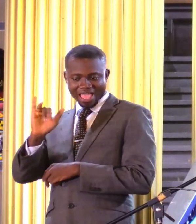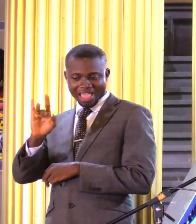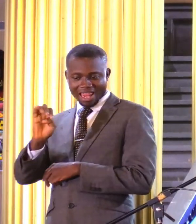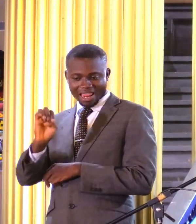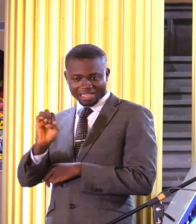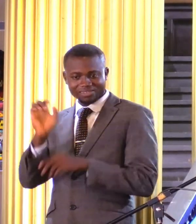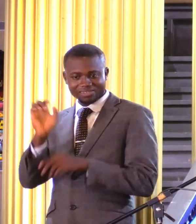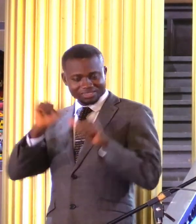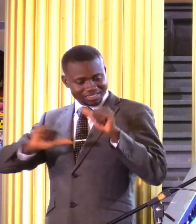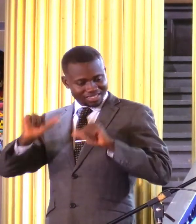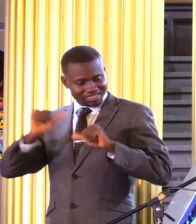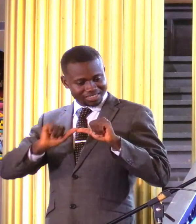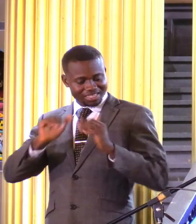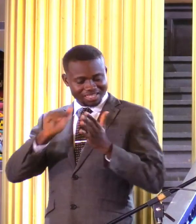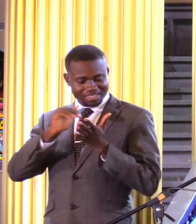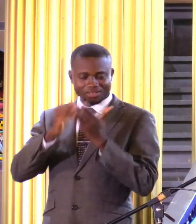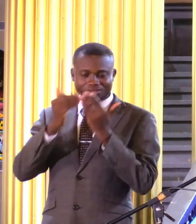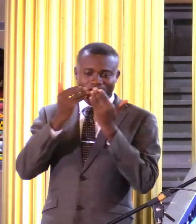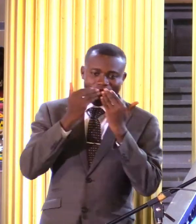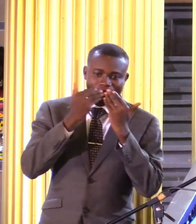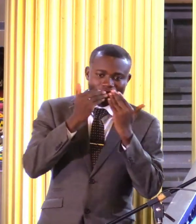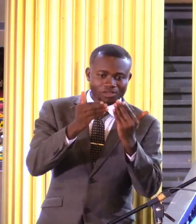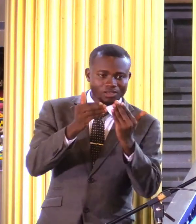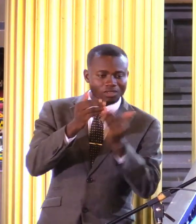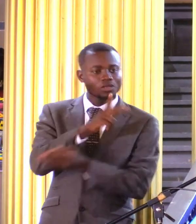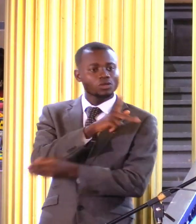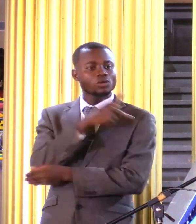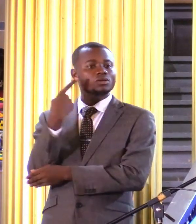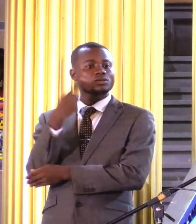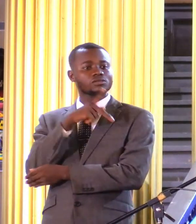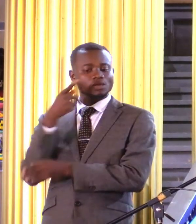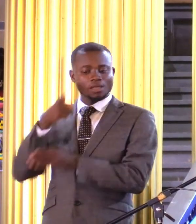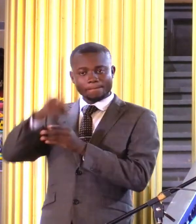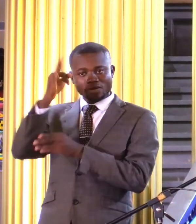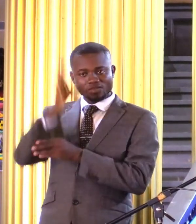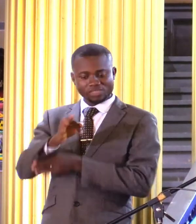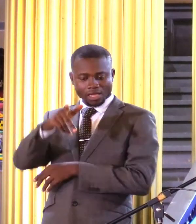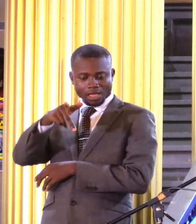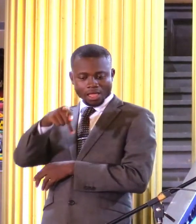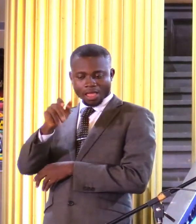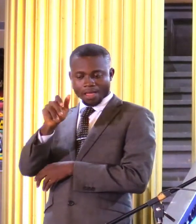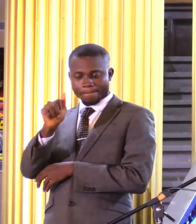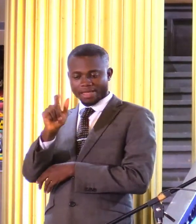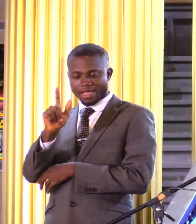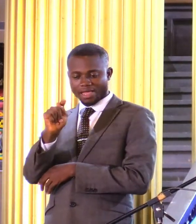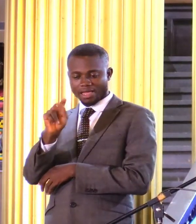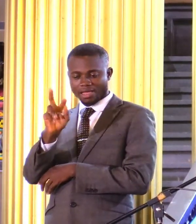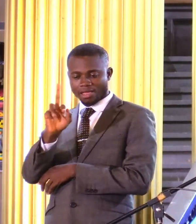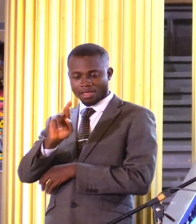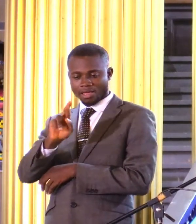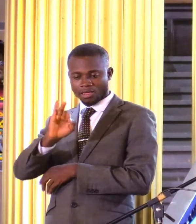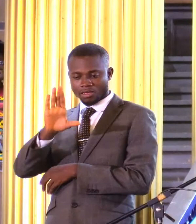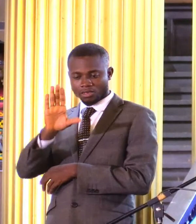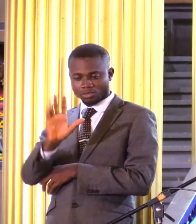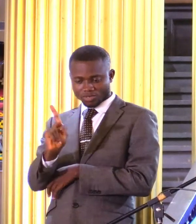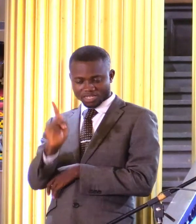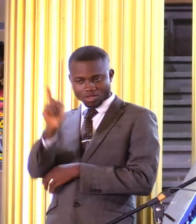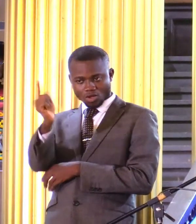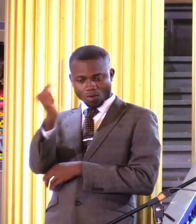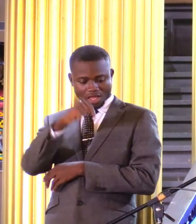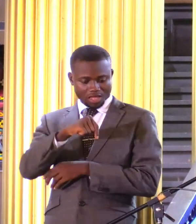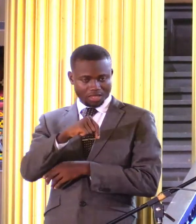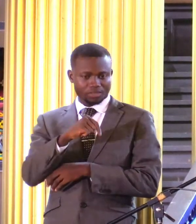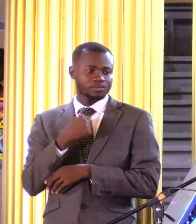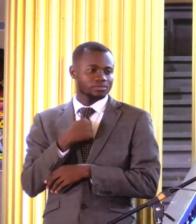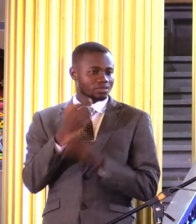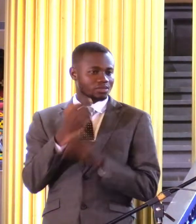Would like to also acknowledge the presence of Reverend Professor Patrick Ferdinand Ayekumi. If he's here, I would like to see you, Prof.